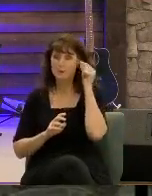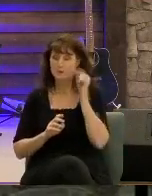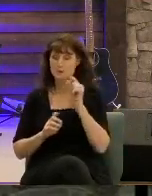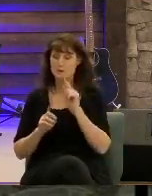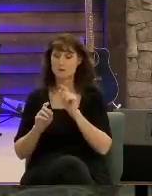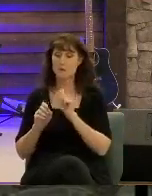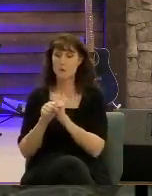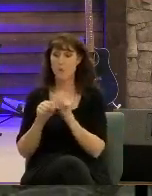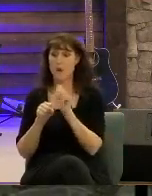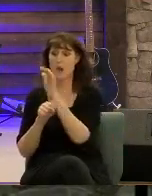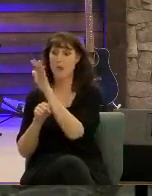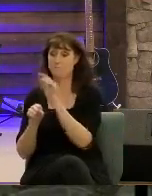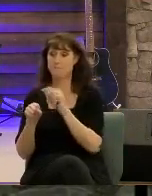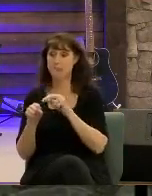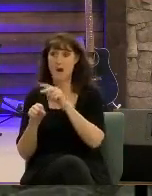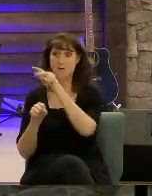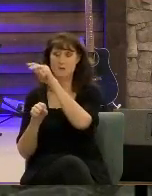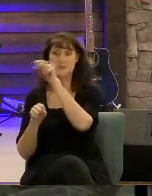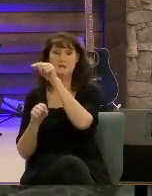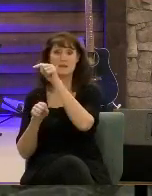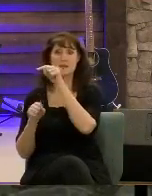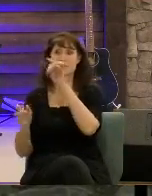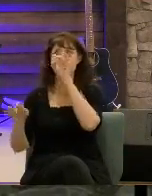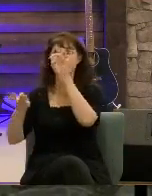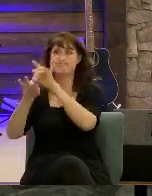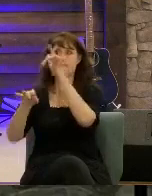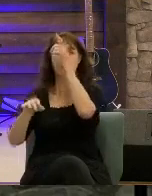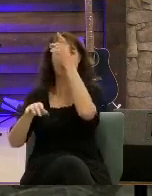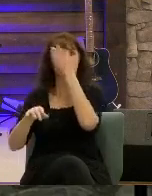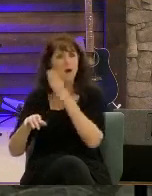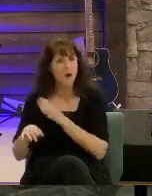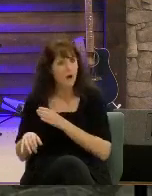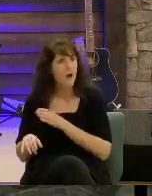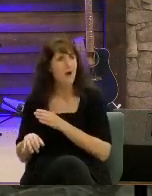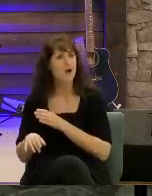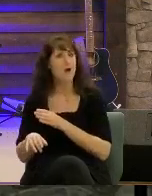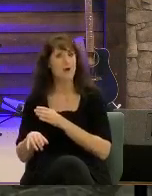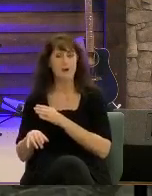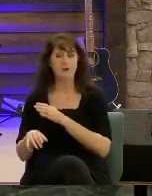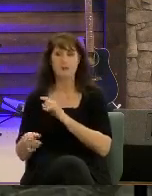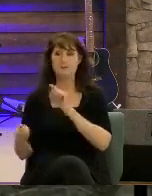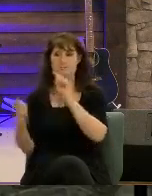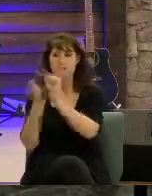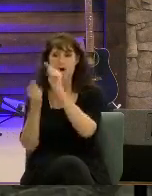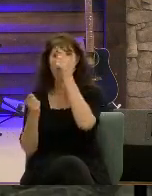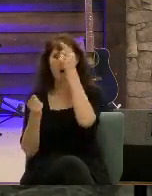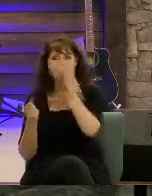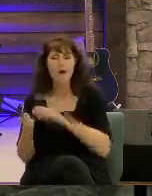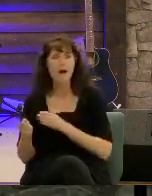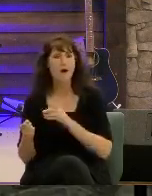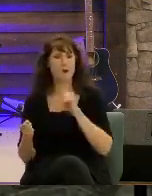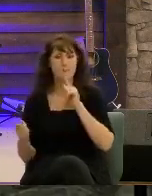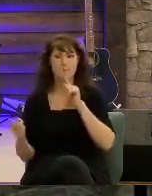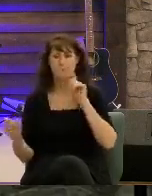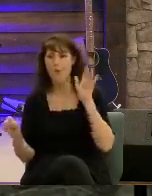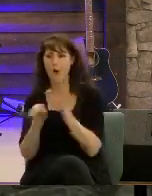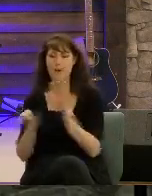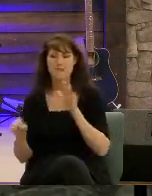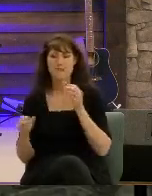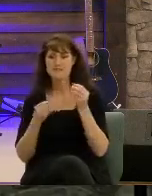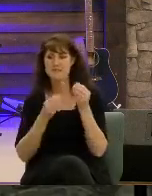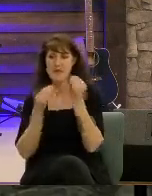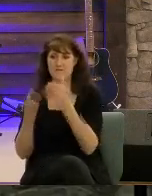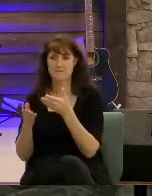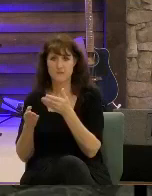encountered the God, right? Okay, now Moses was given a promise, right? He was given a promise that he would go